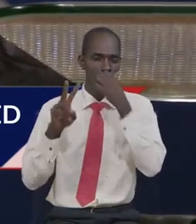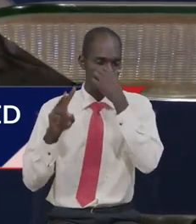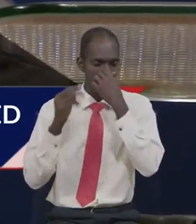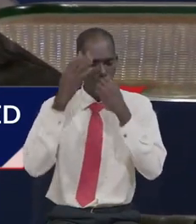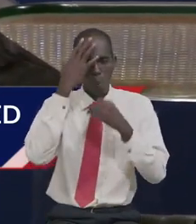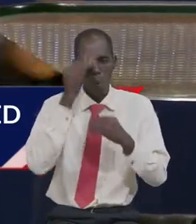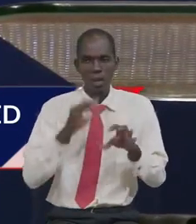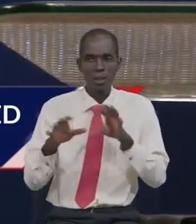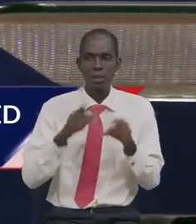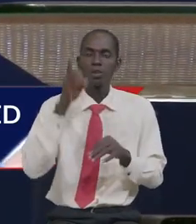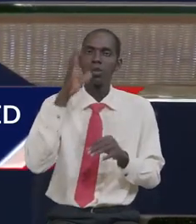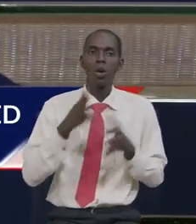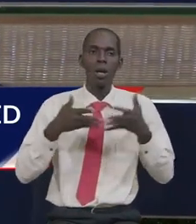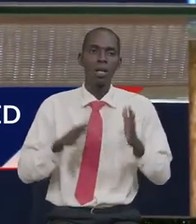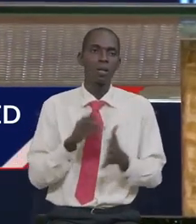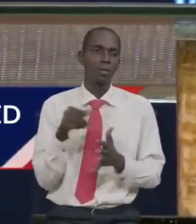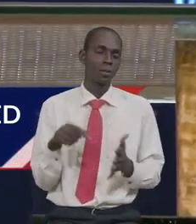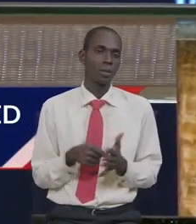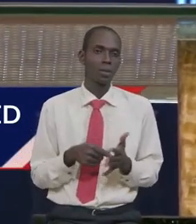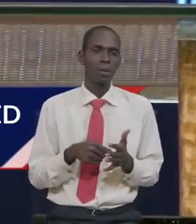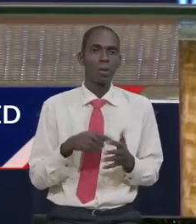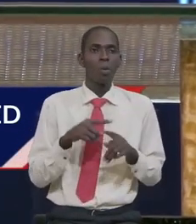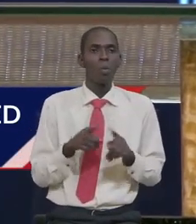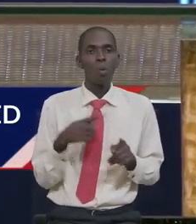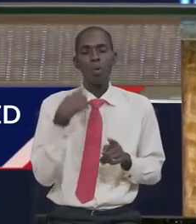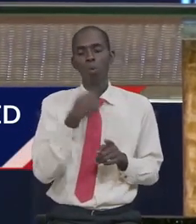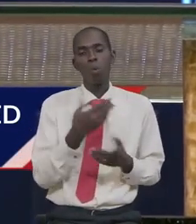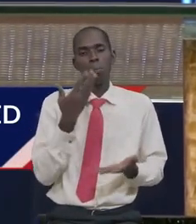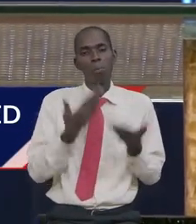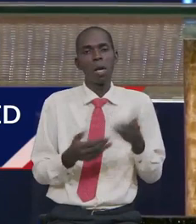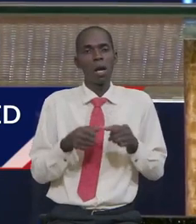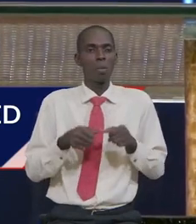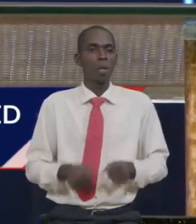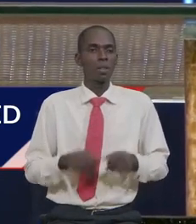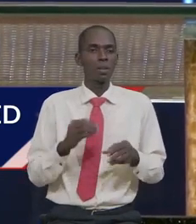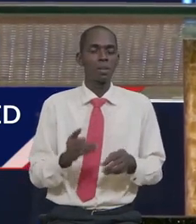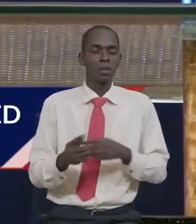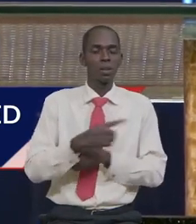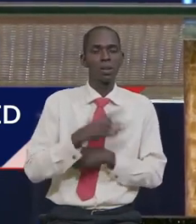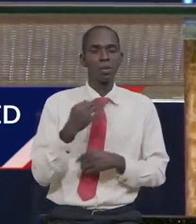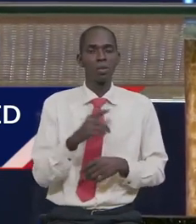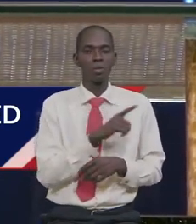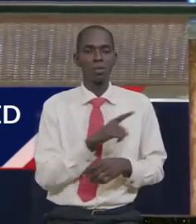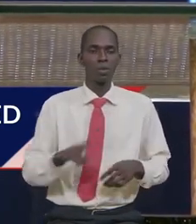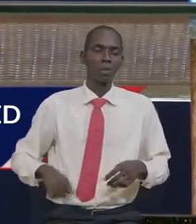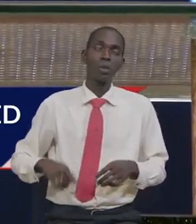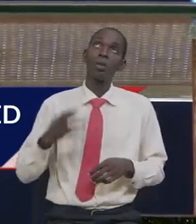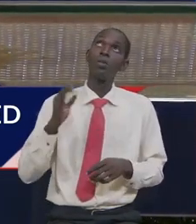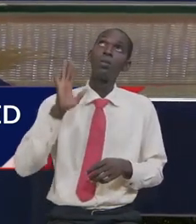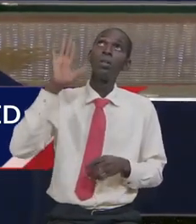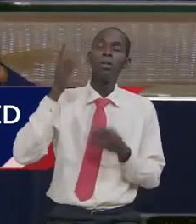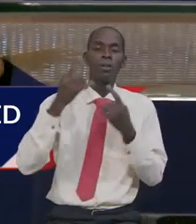allowed this. It says, but who may abide the day of his coming, and who